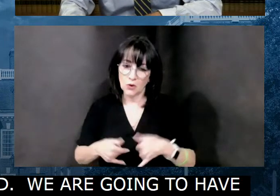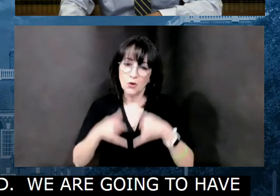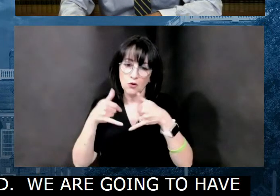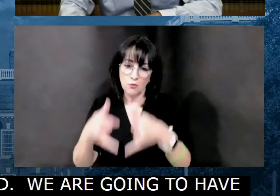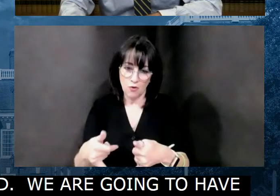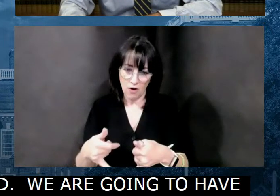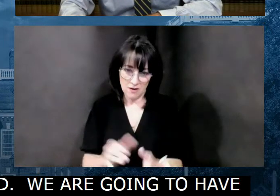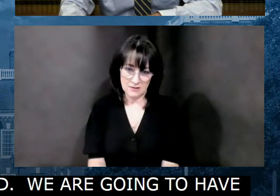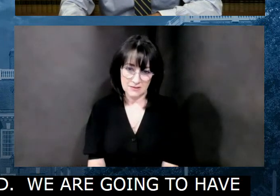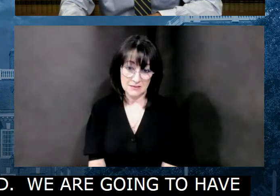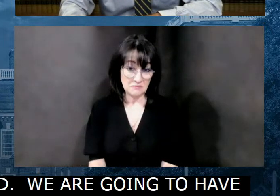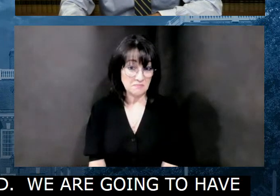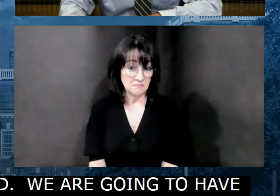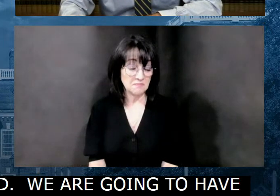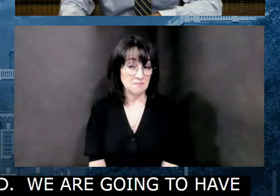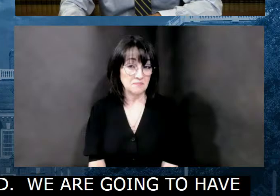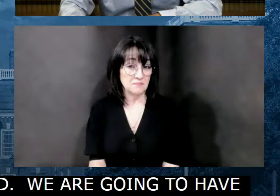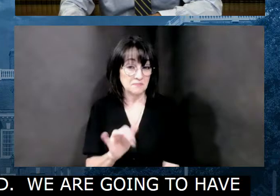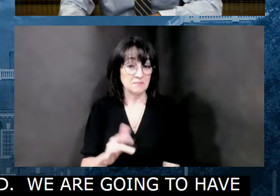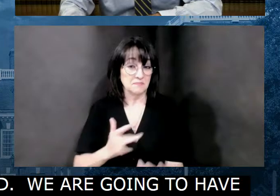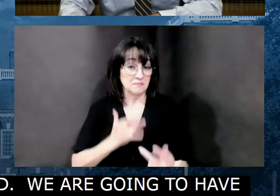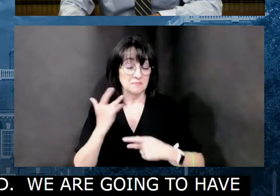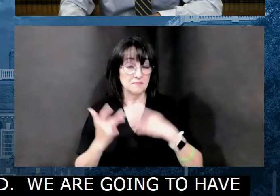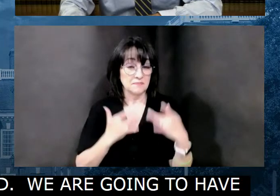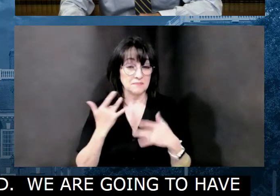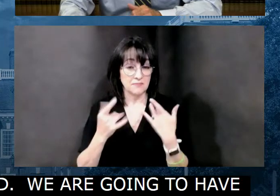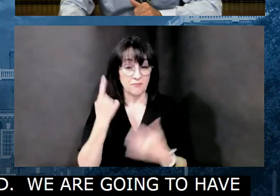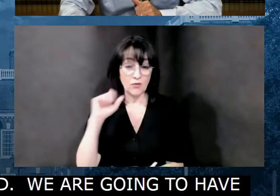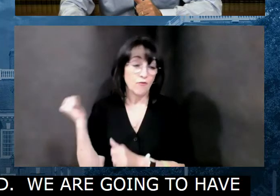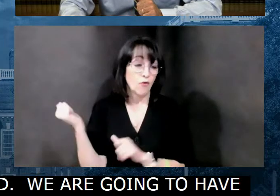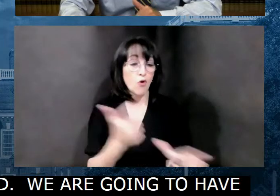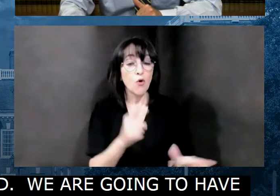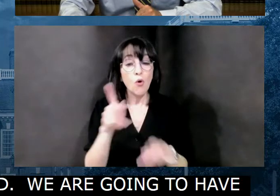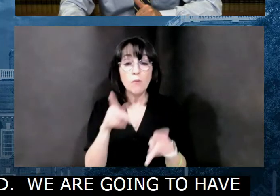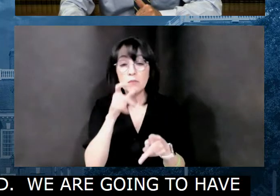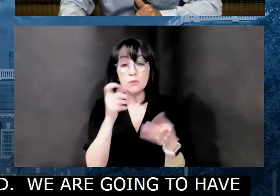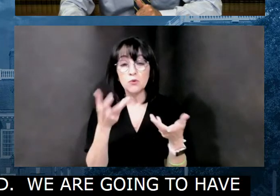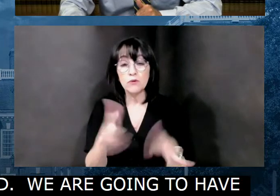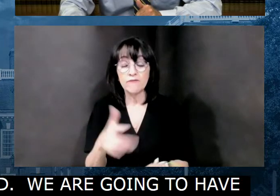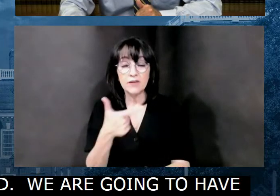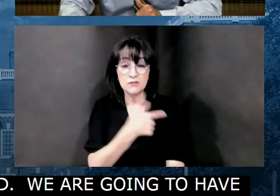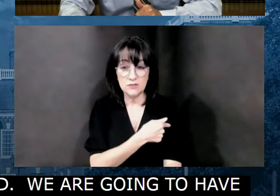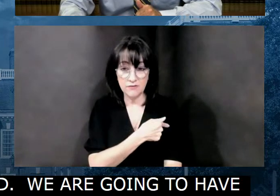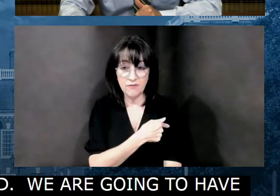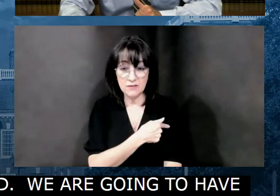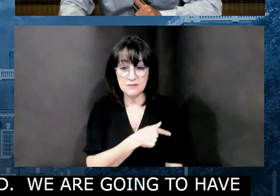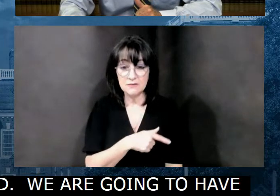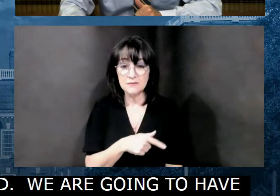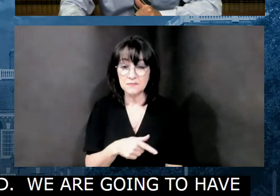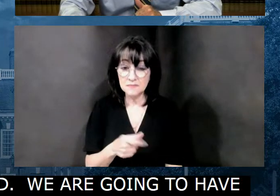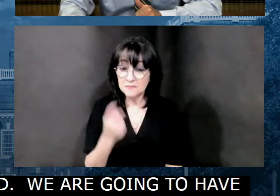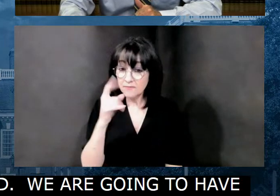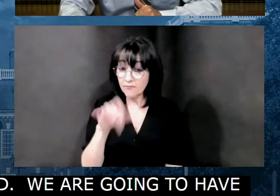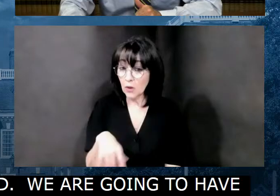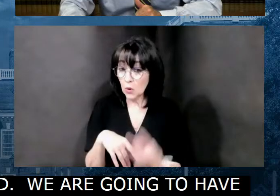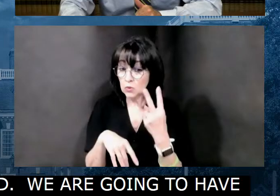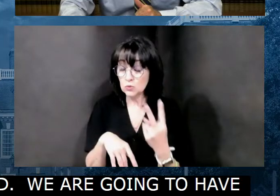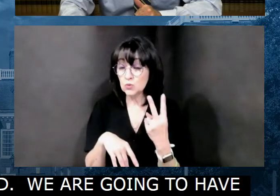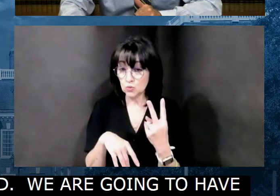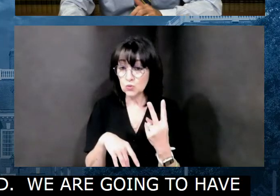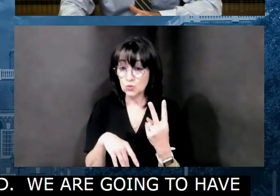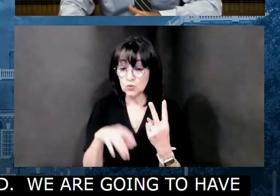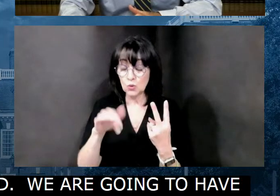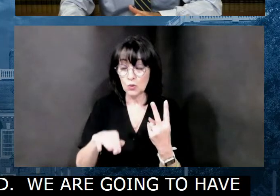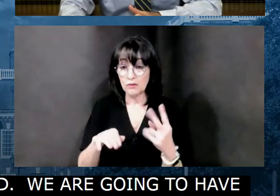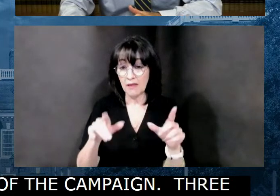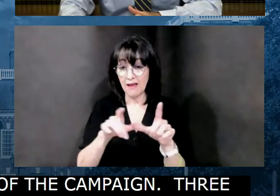raffle for all people vaccinated. 2 low number license plates. I'm